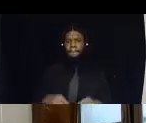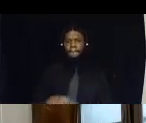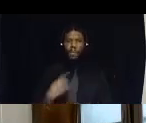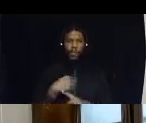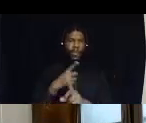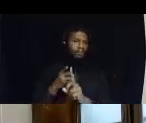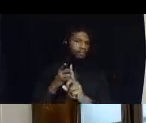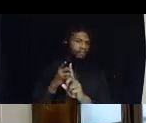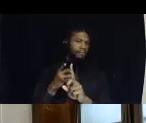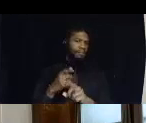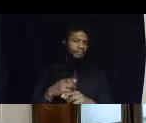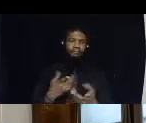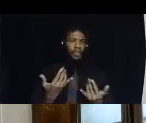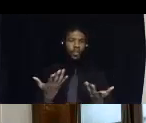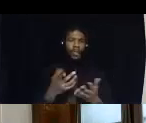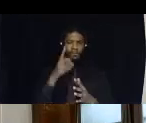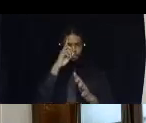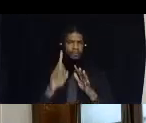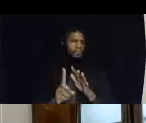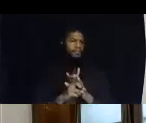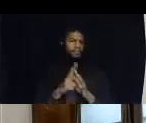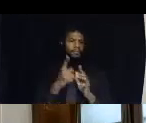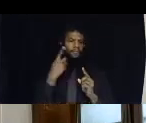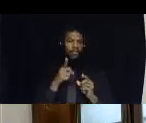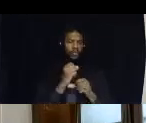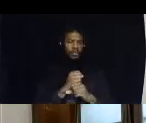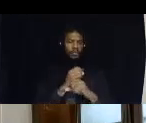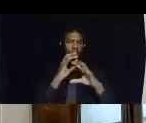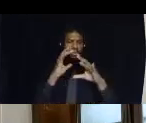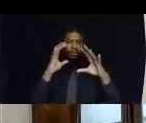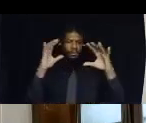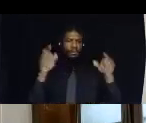what is emerging for you as your through lines here?